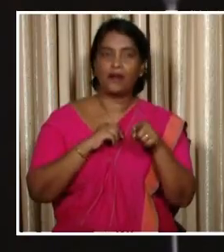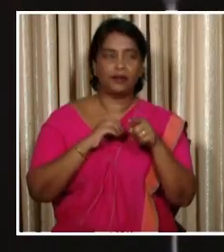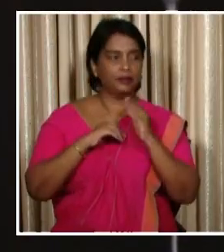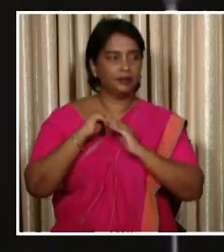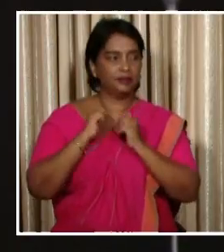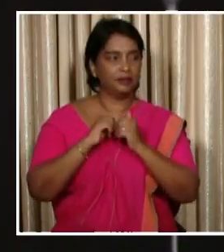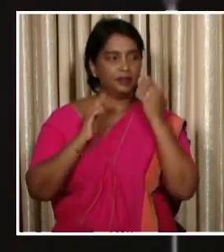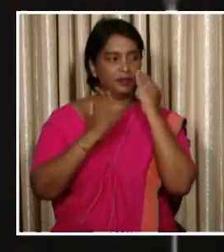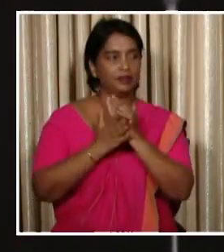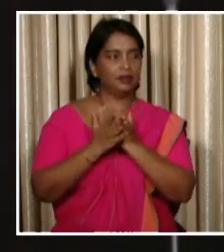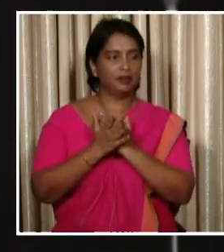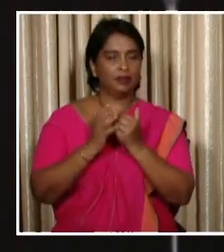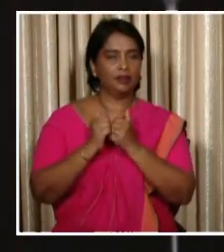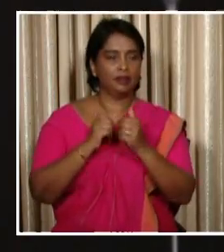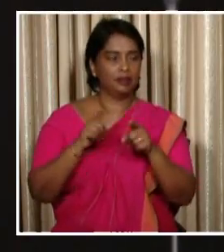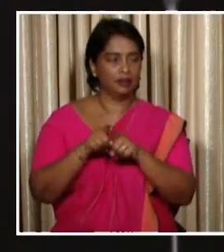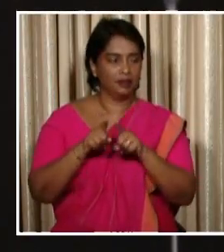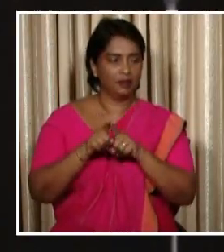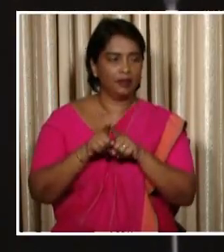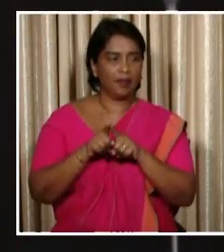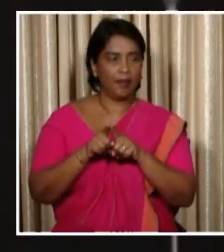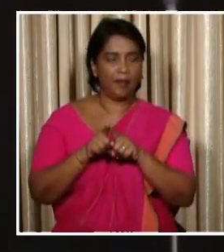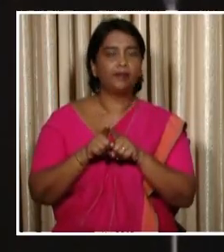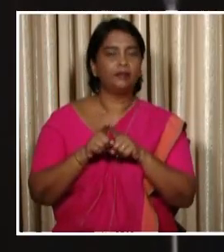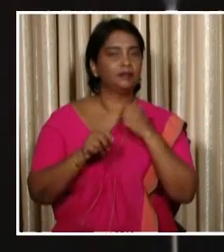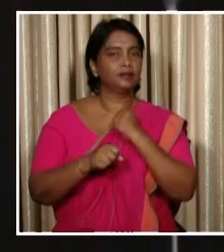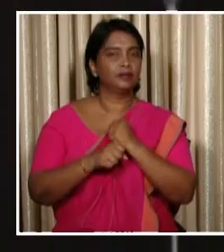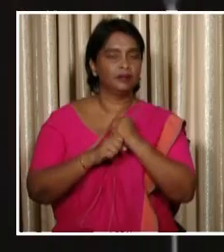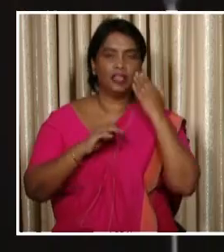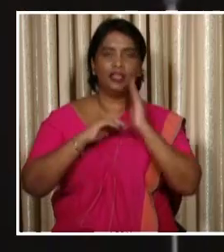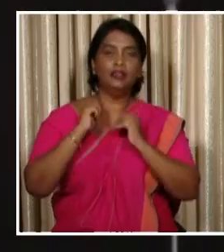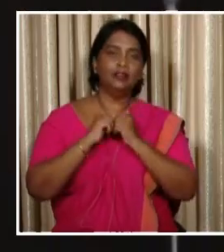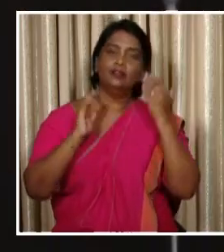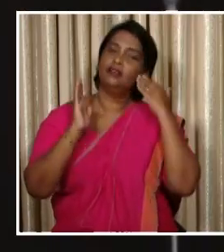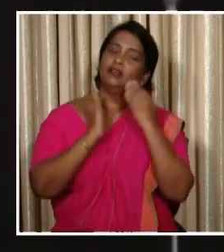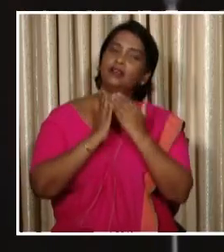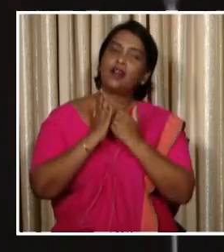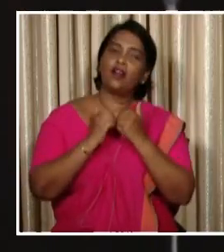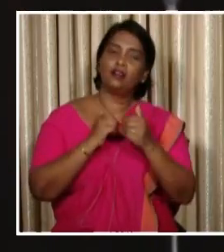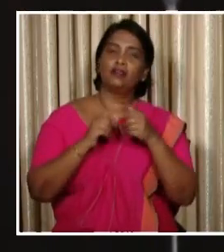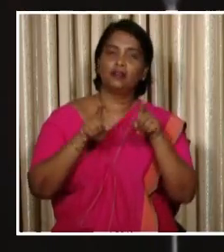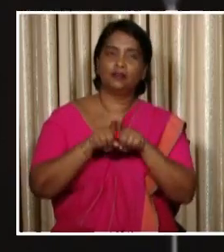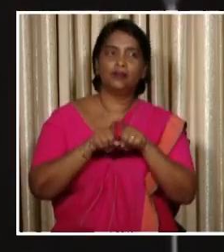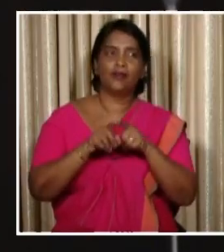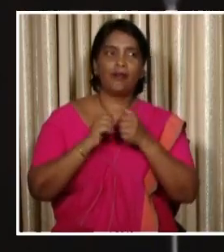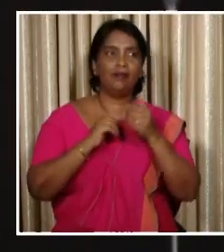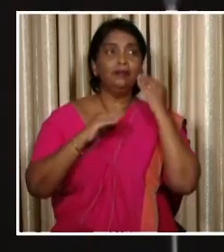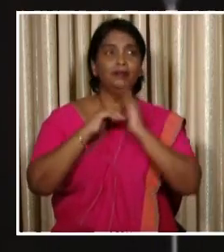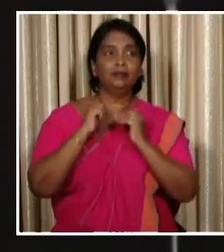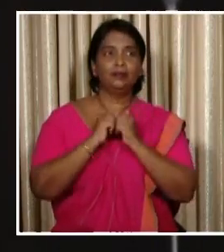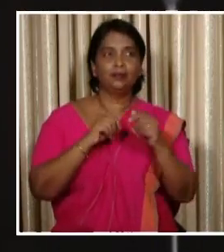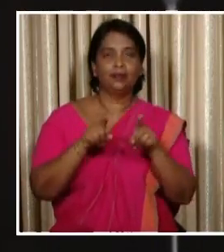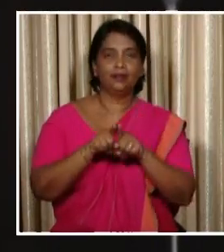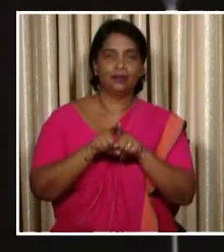this country to the next level. Our approach is based on the global connectivity to add